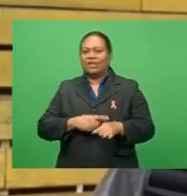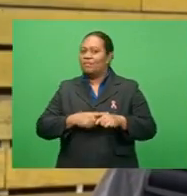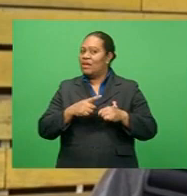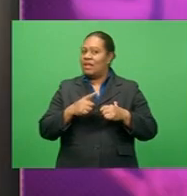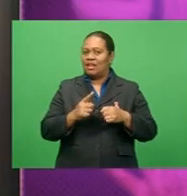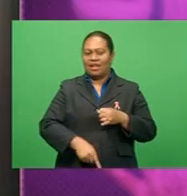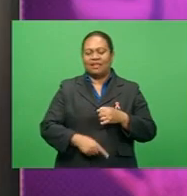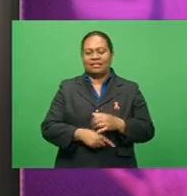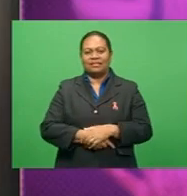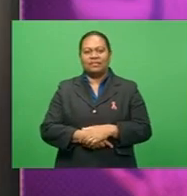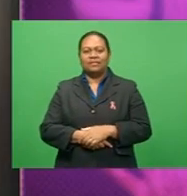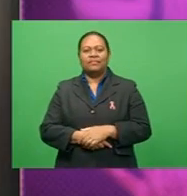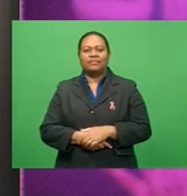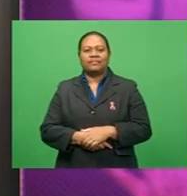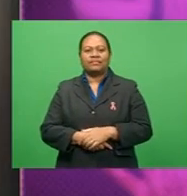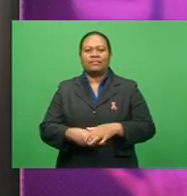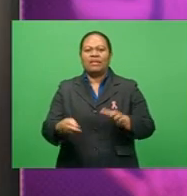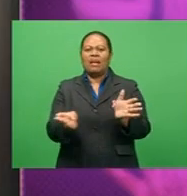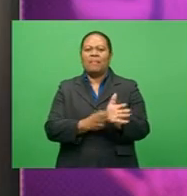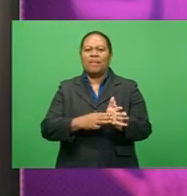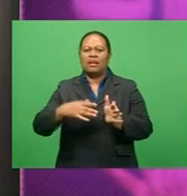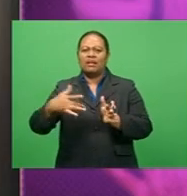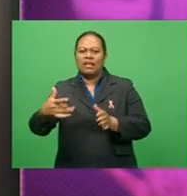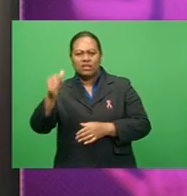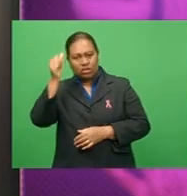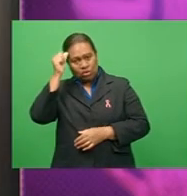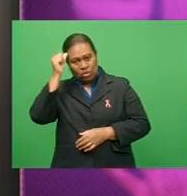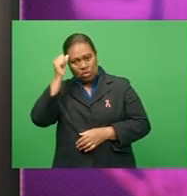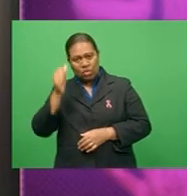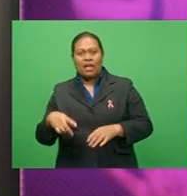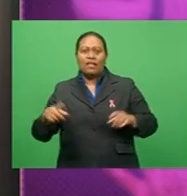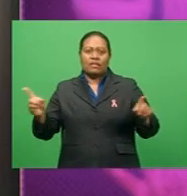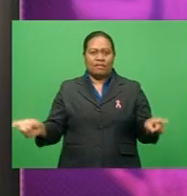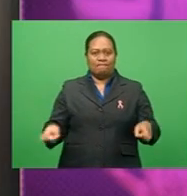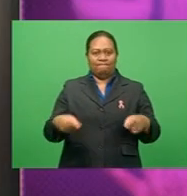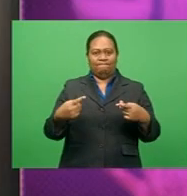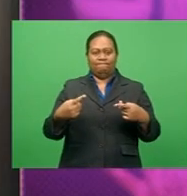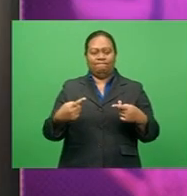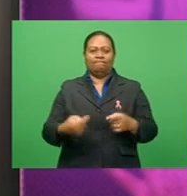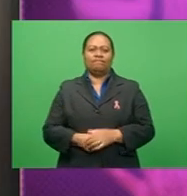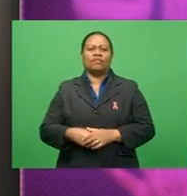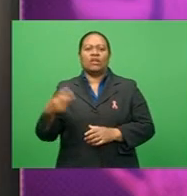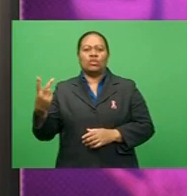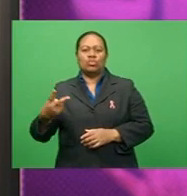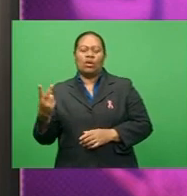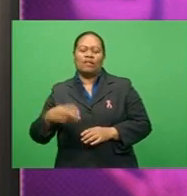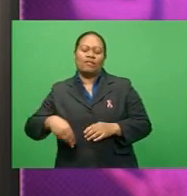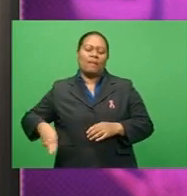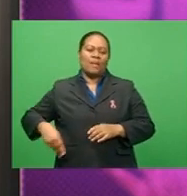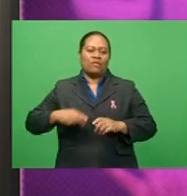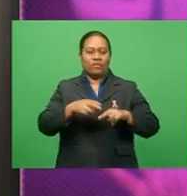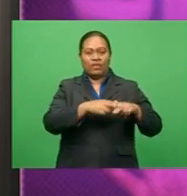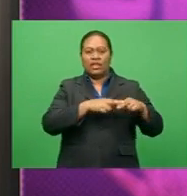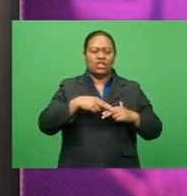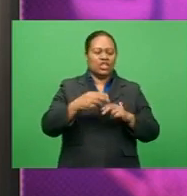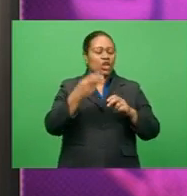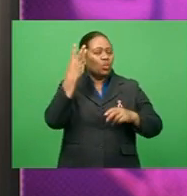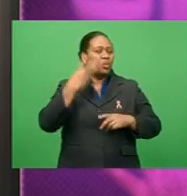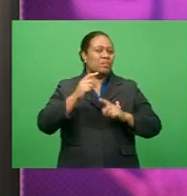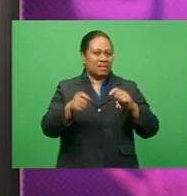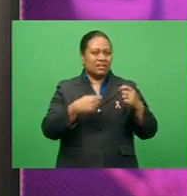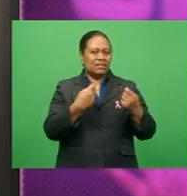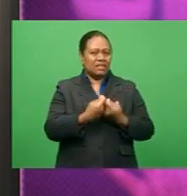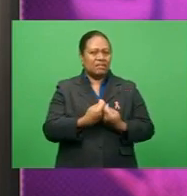goal. Maliana Rusivakula knows getting into the final 12-member Fiji Pearl squad is easier said than